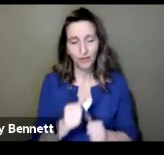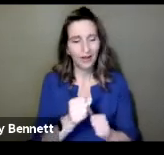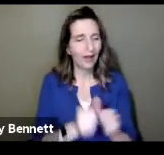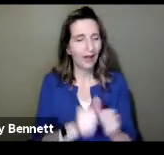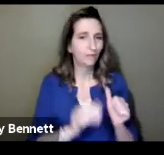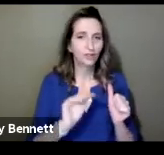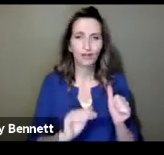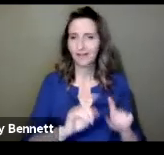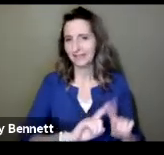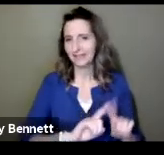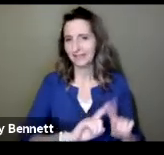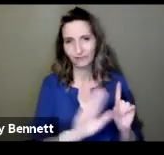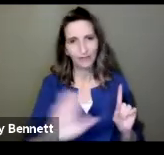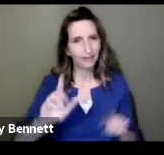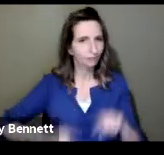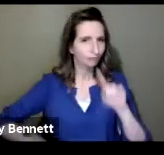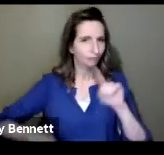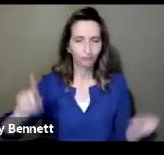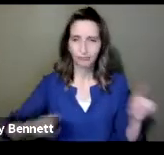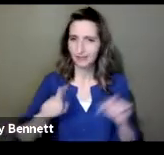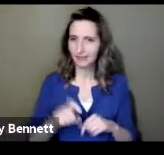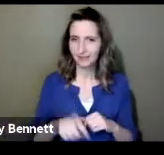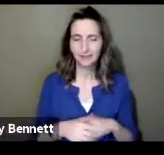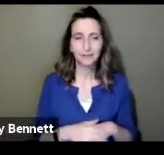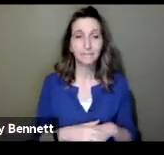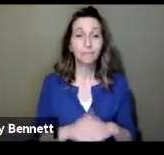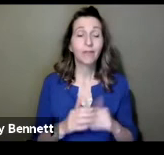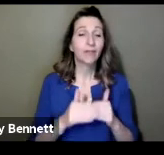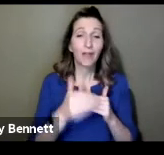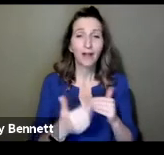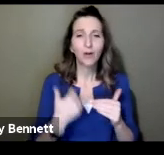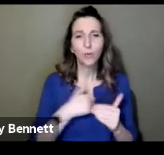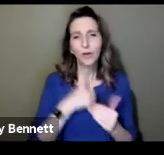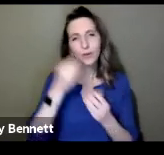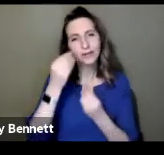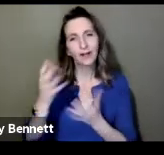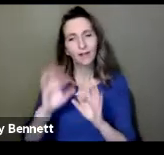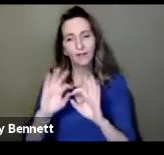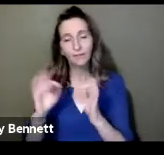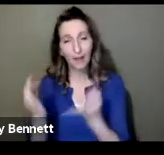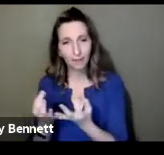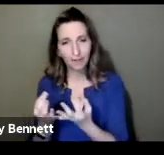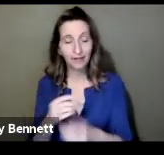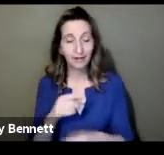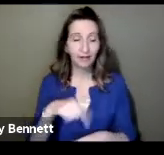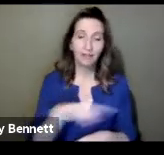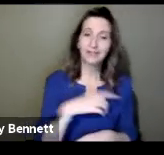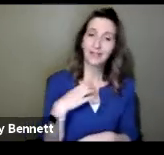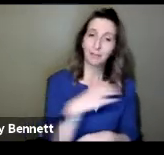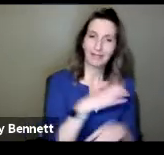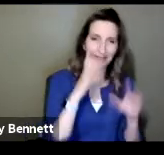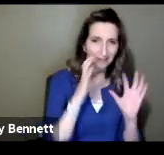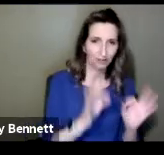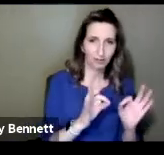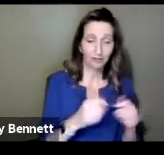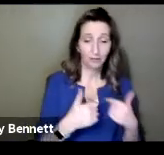needs and requirements. Then we inform the family of the committee decision. It is a committee decision. It's not made just